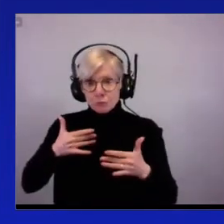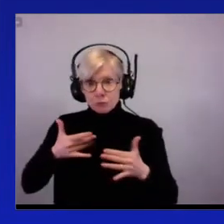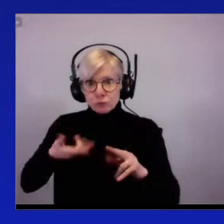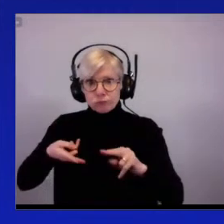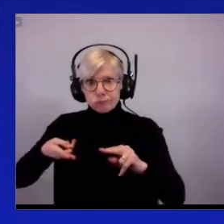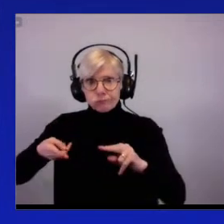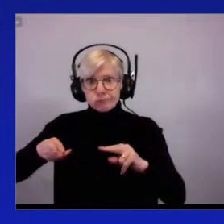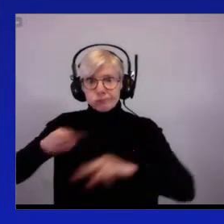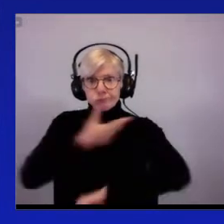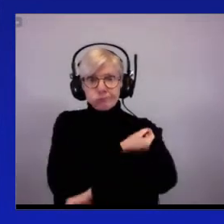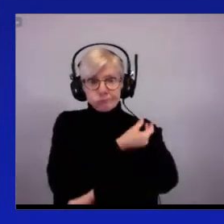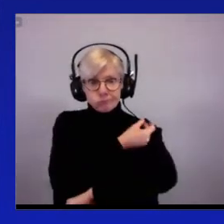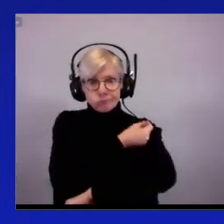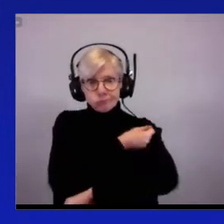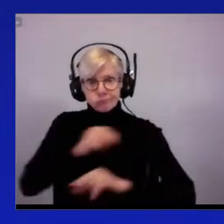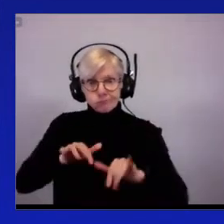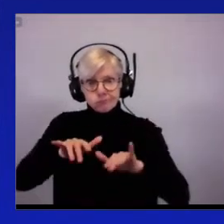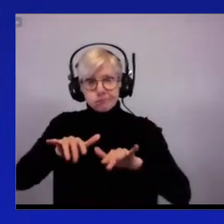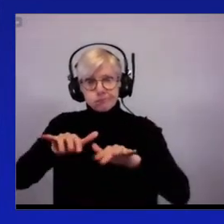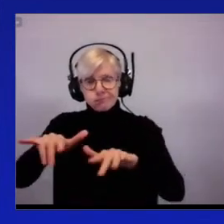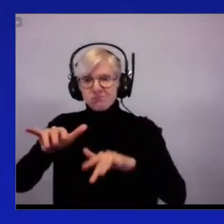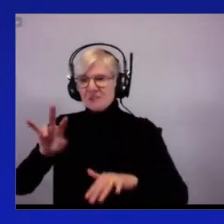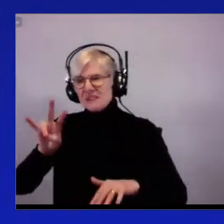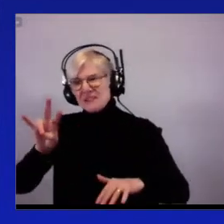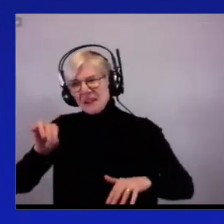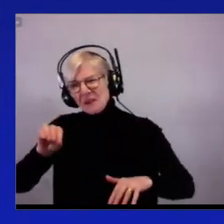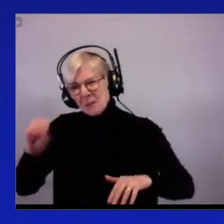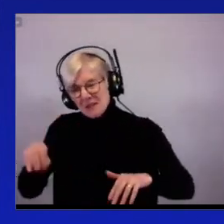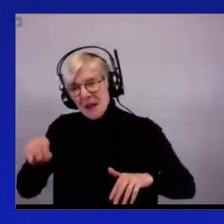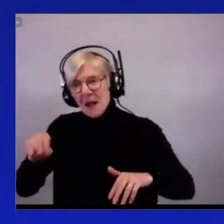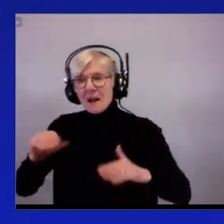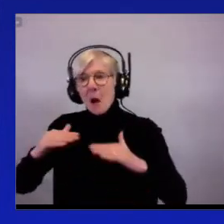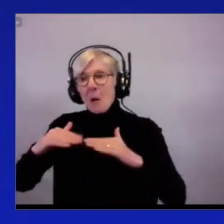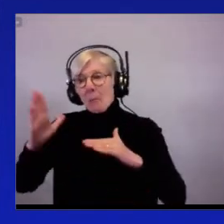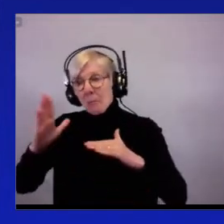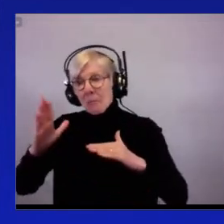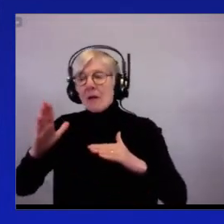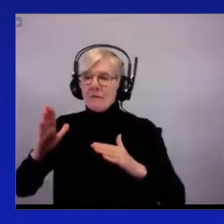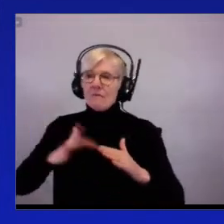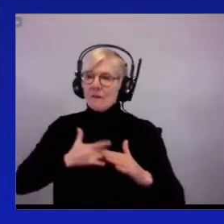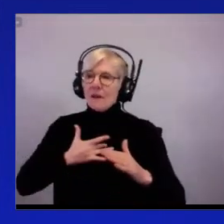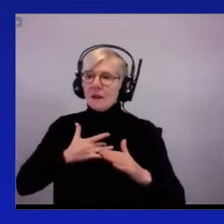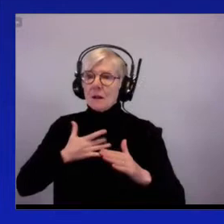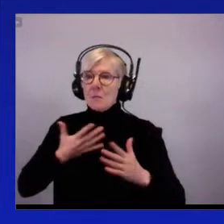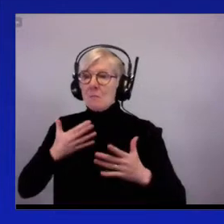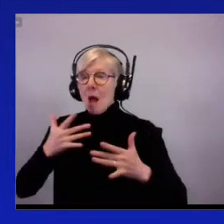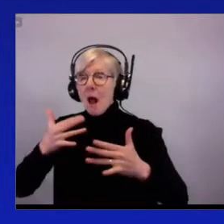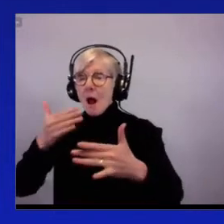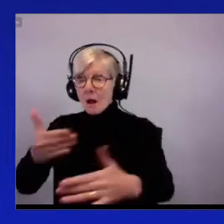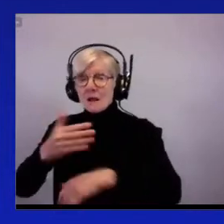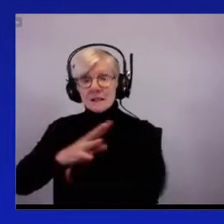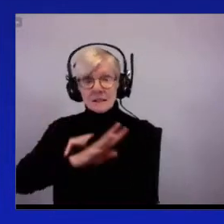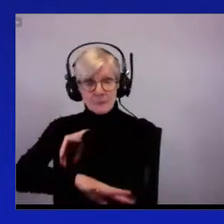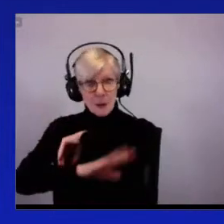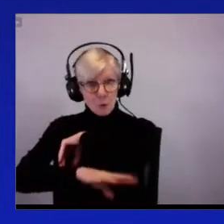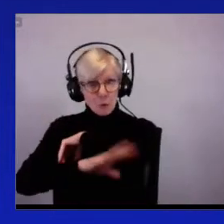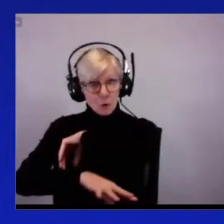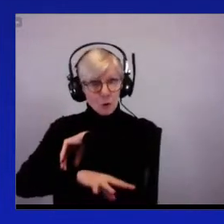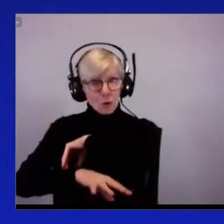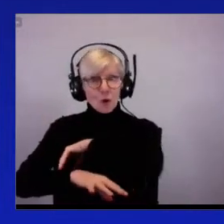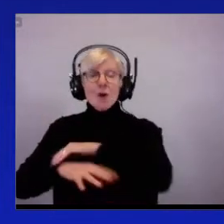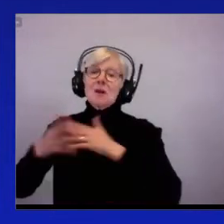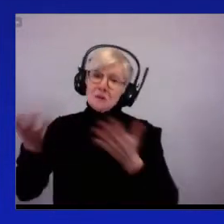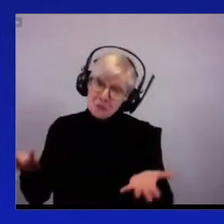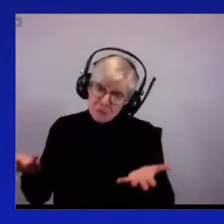level coverage, 70-ish plus % by September. We are hoping